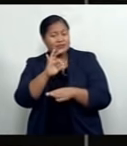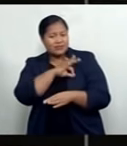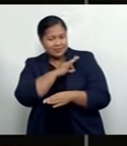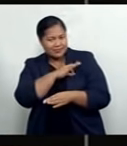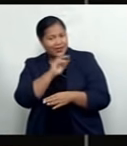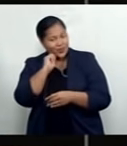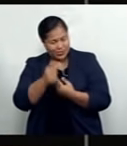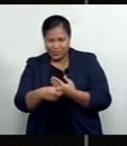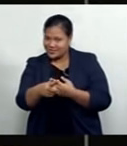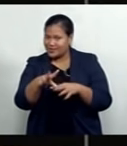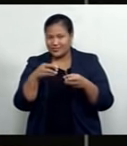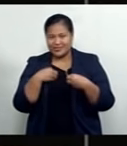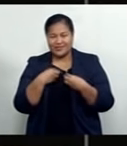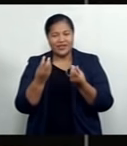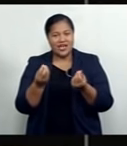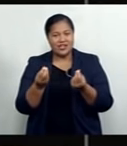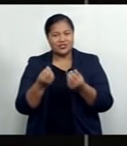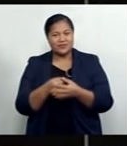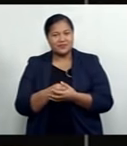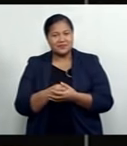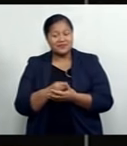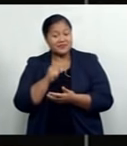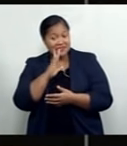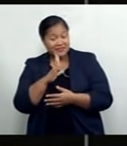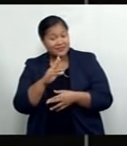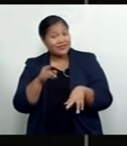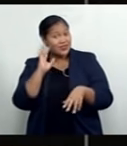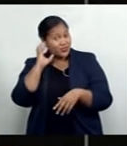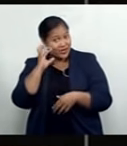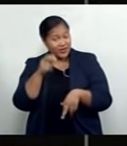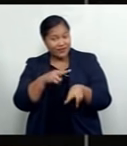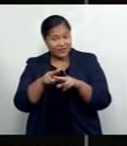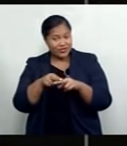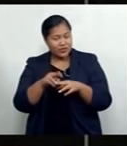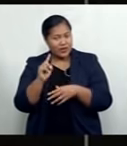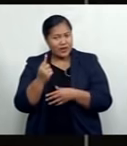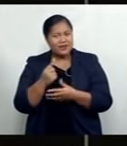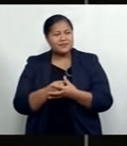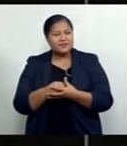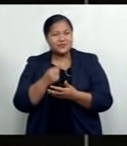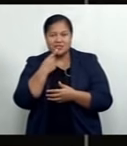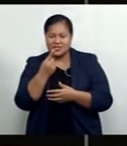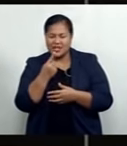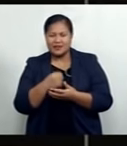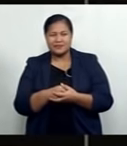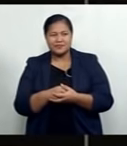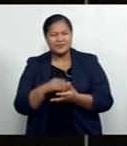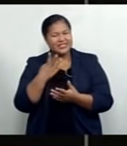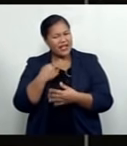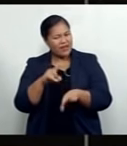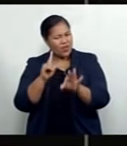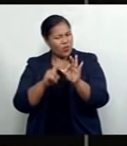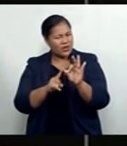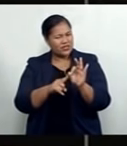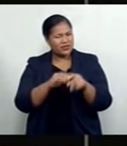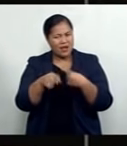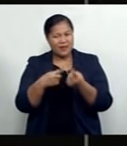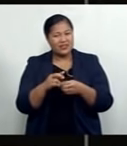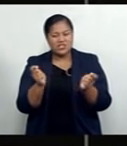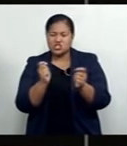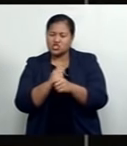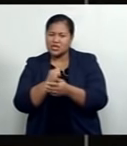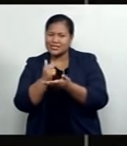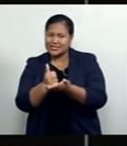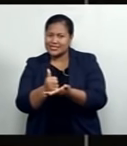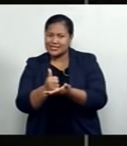in the form of cash. Speaking on Radio Fiji 1 program Naila Lakai, Bainimarama says there have been queries to convert the assistance to